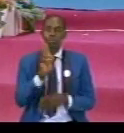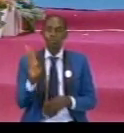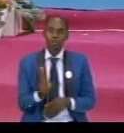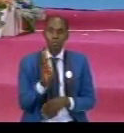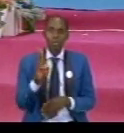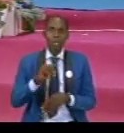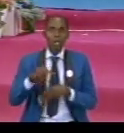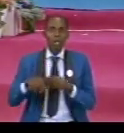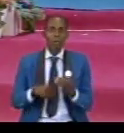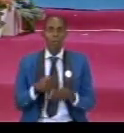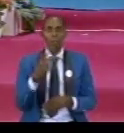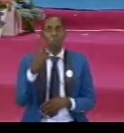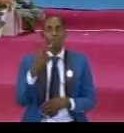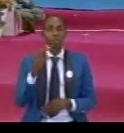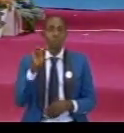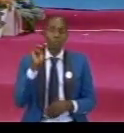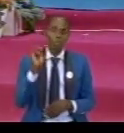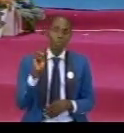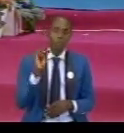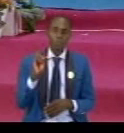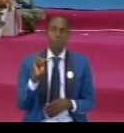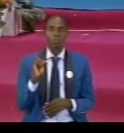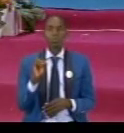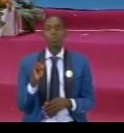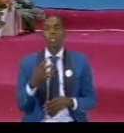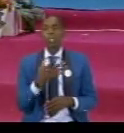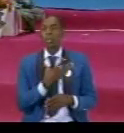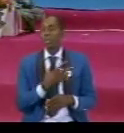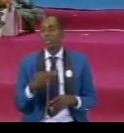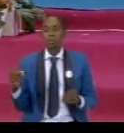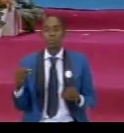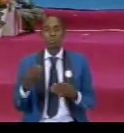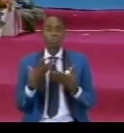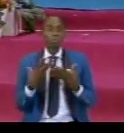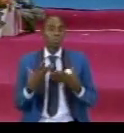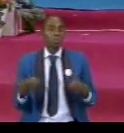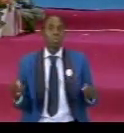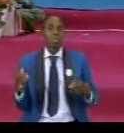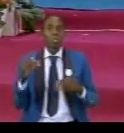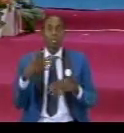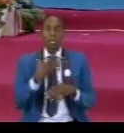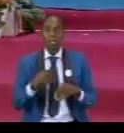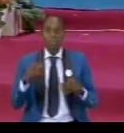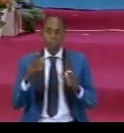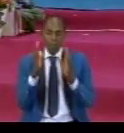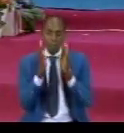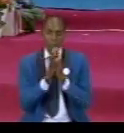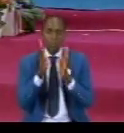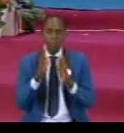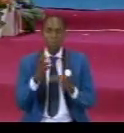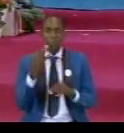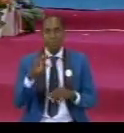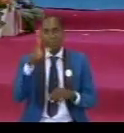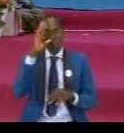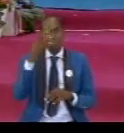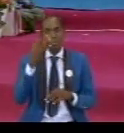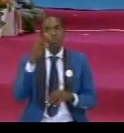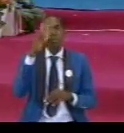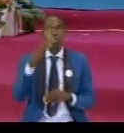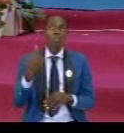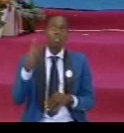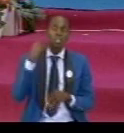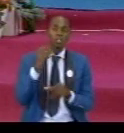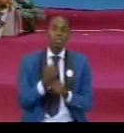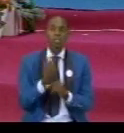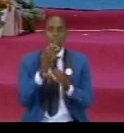no avail. And at the end of the day, at the prayer of man of God, in last year, December the 3rd, she received her healing